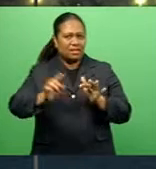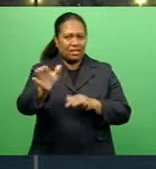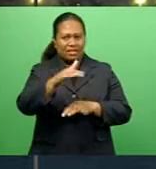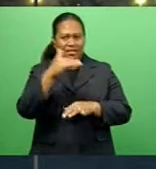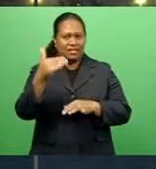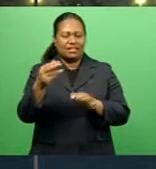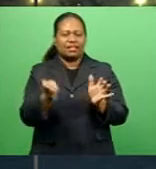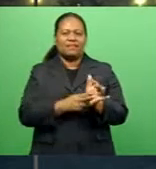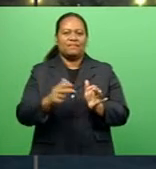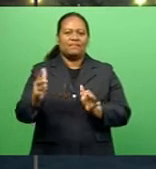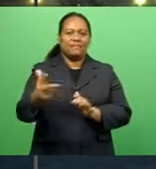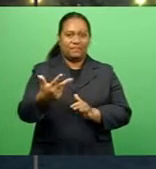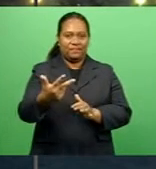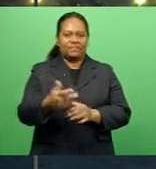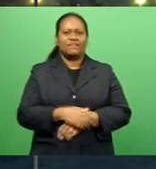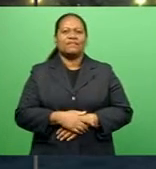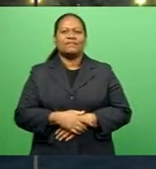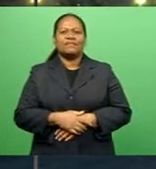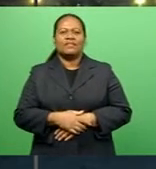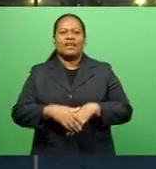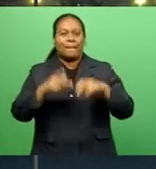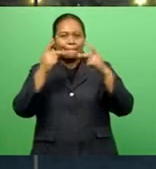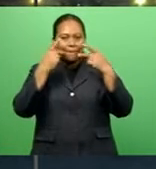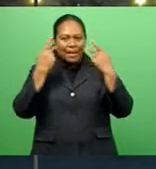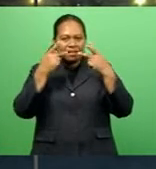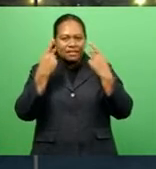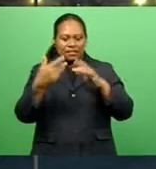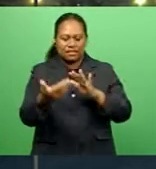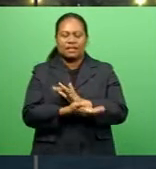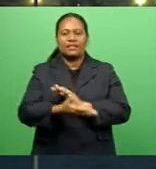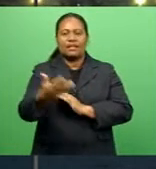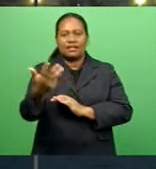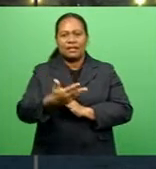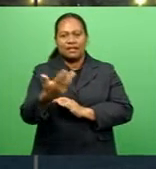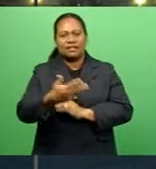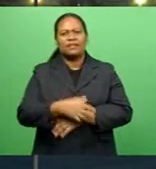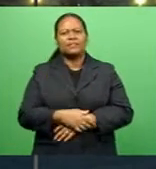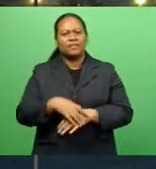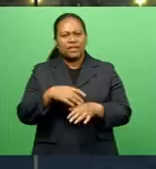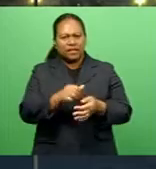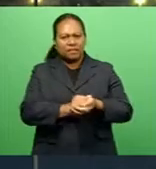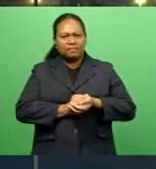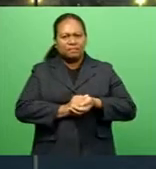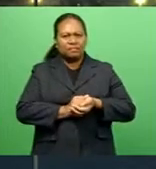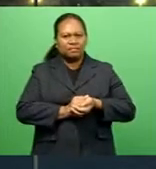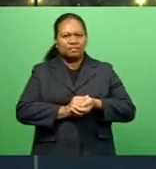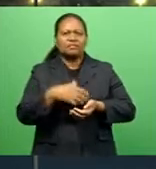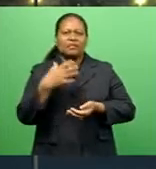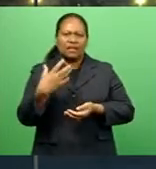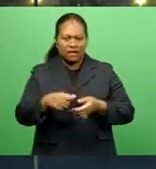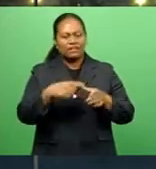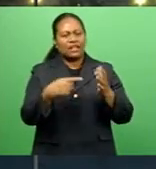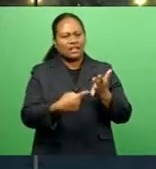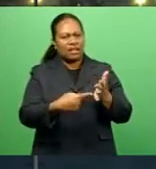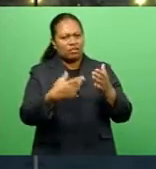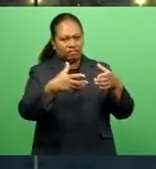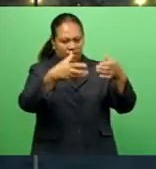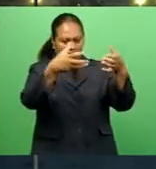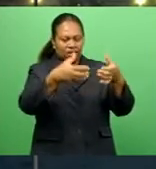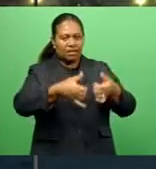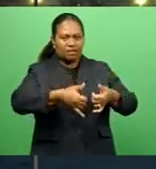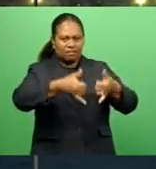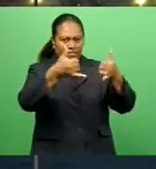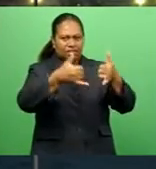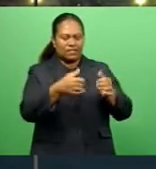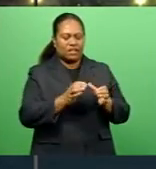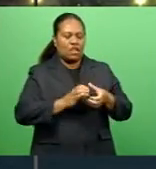Secondary School Panthers under 19 sides retained their respective tanoas in their different